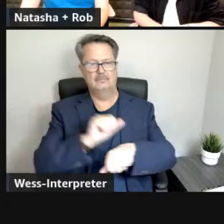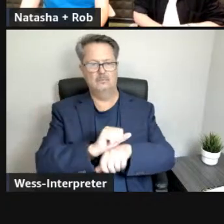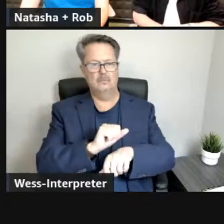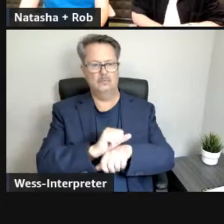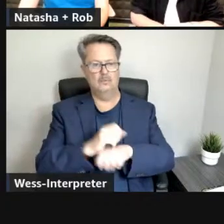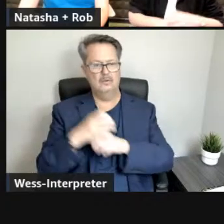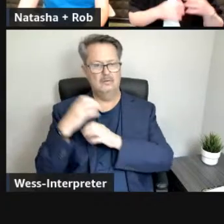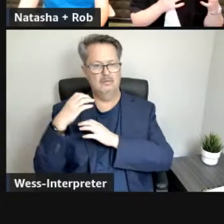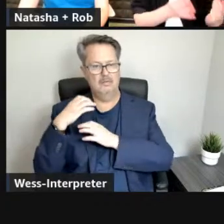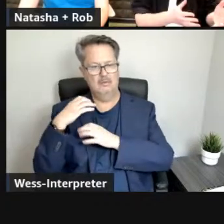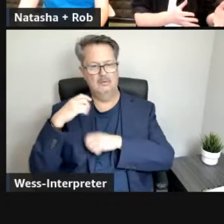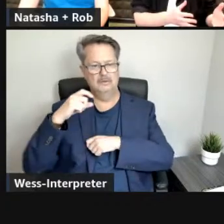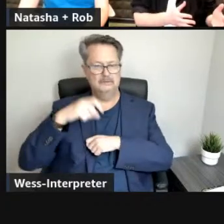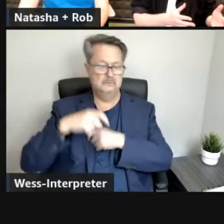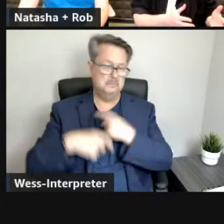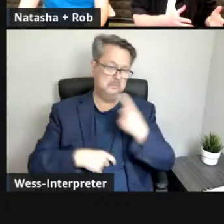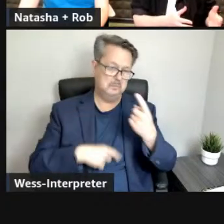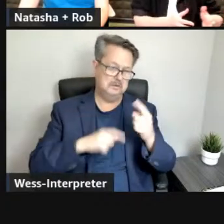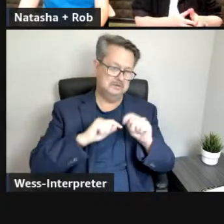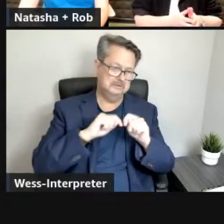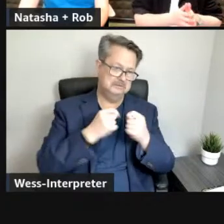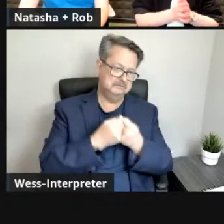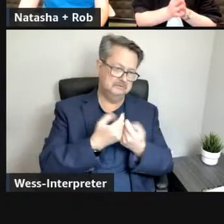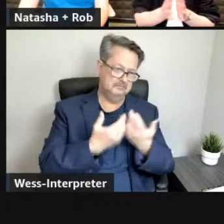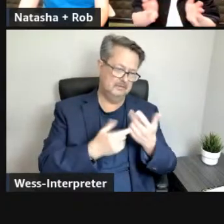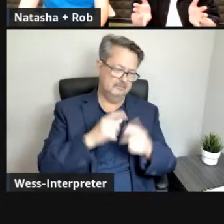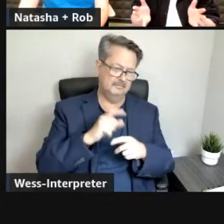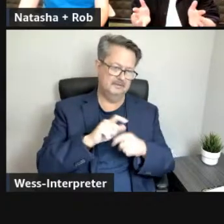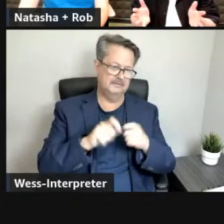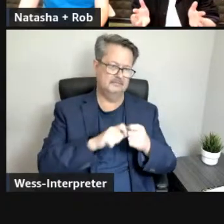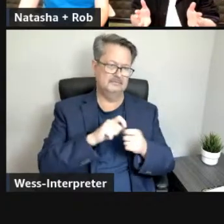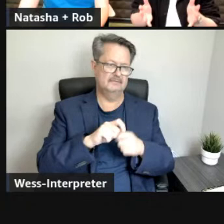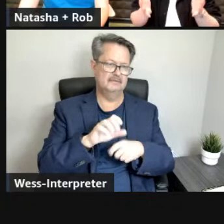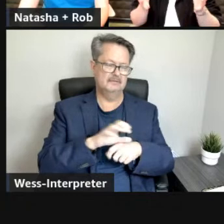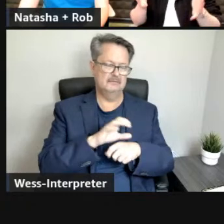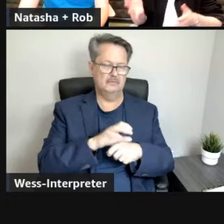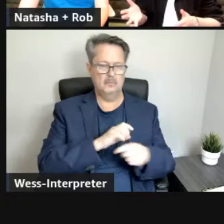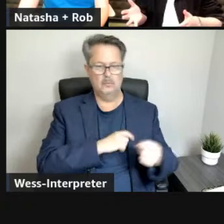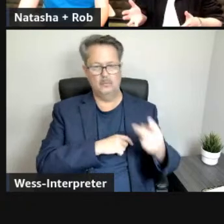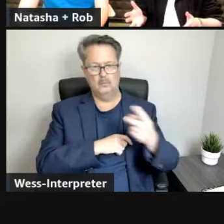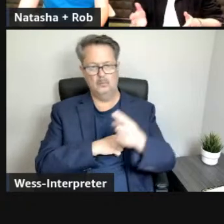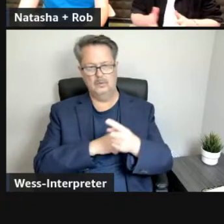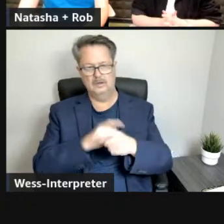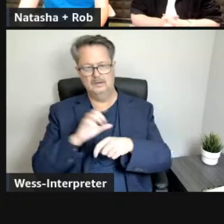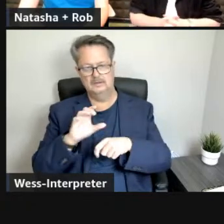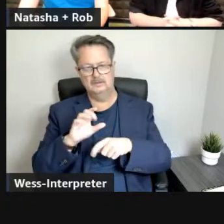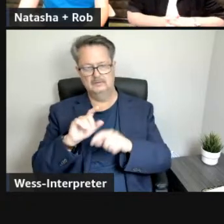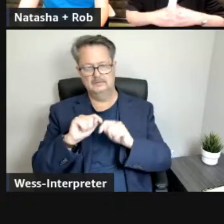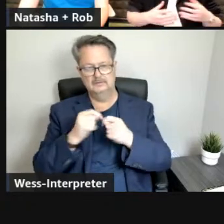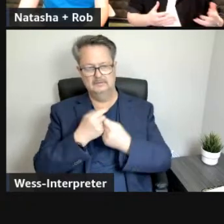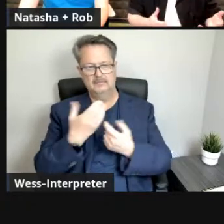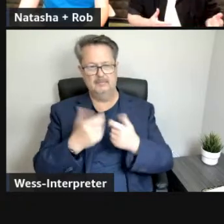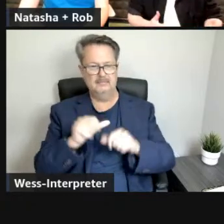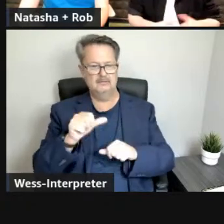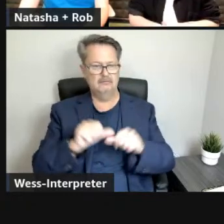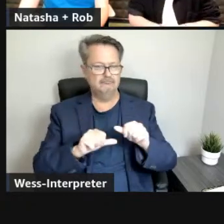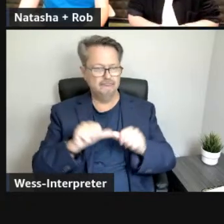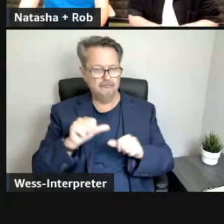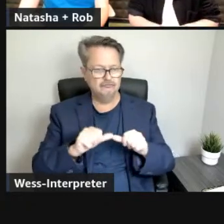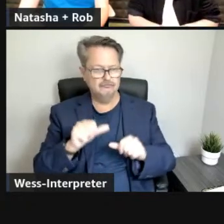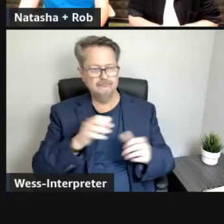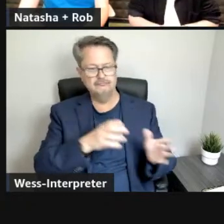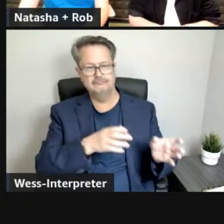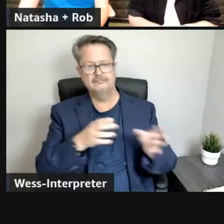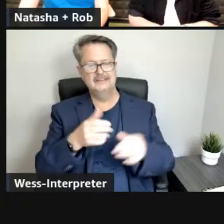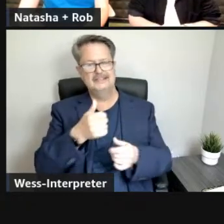One team might need a particular type of compute, one team might need a particular type of architecture, and every time a new team